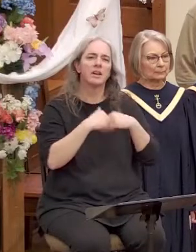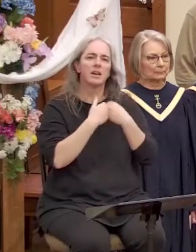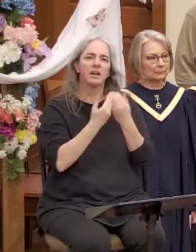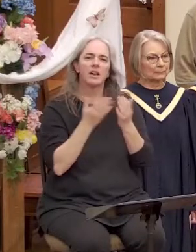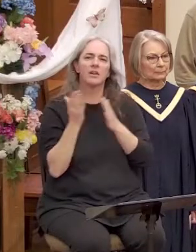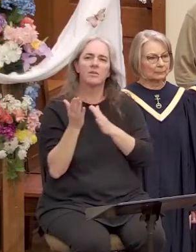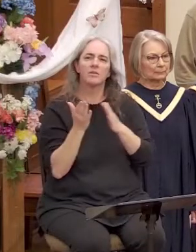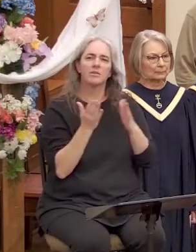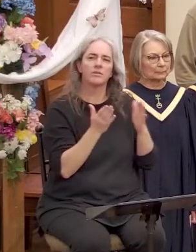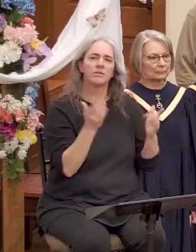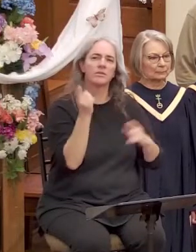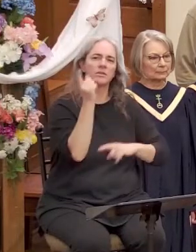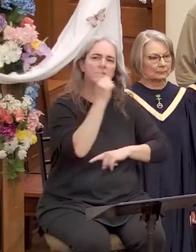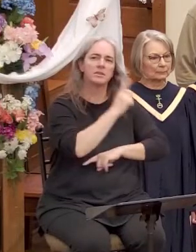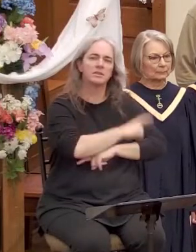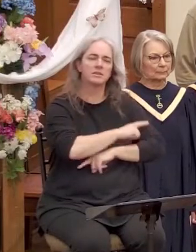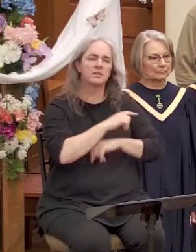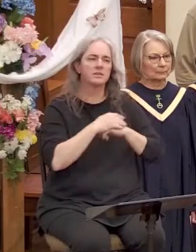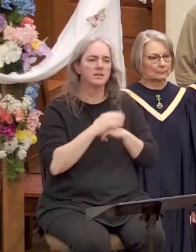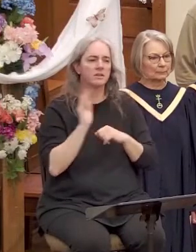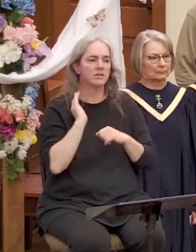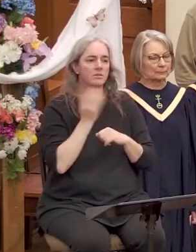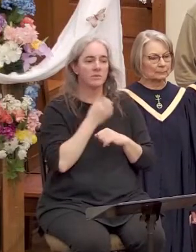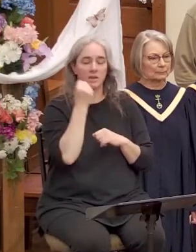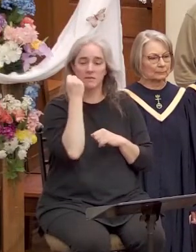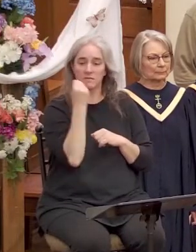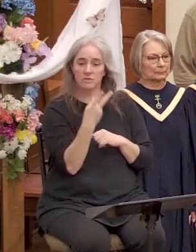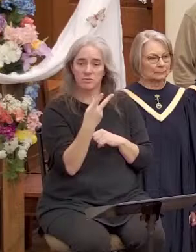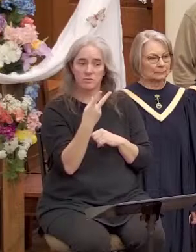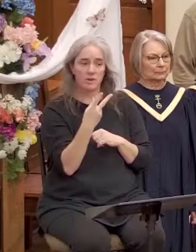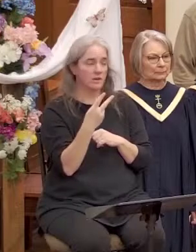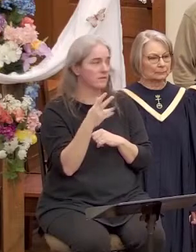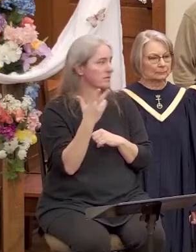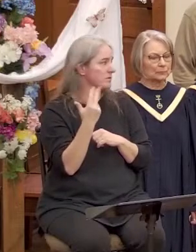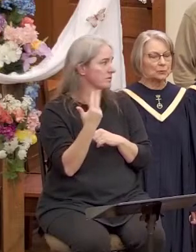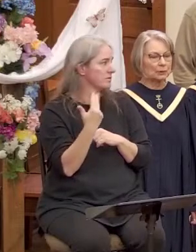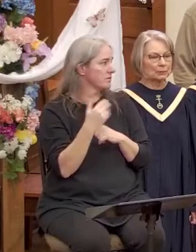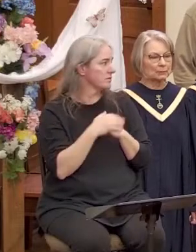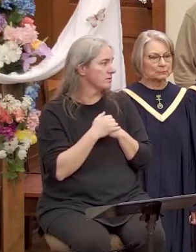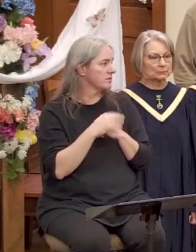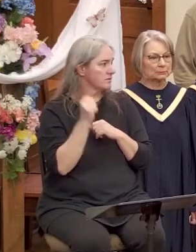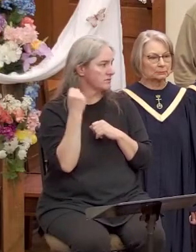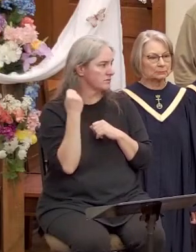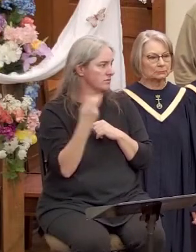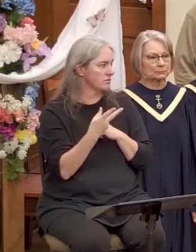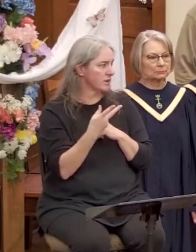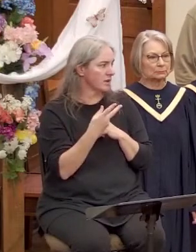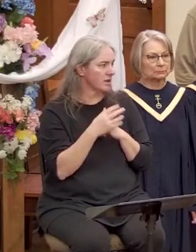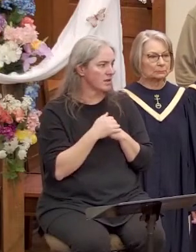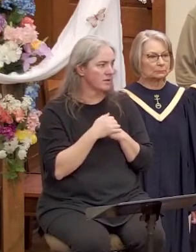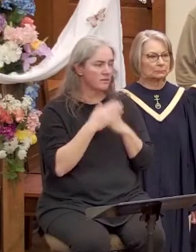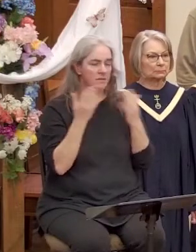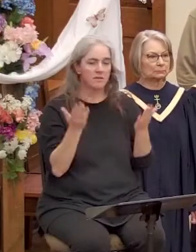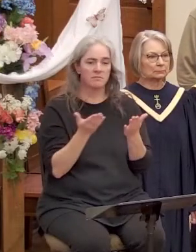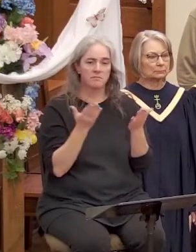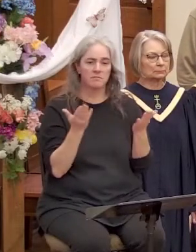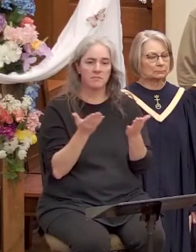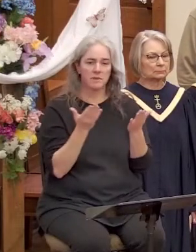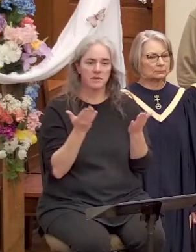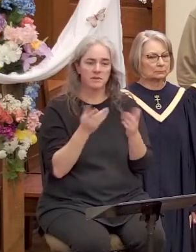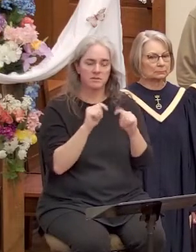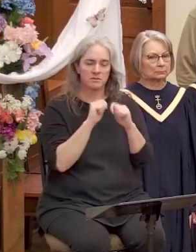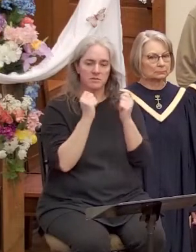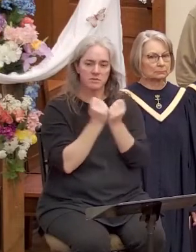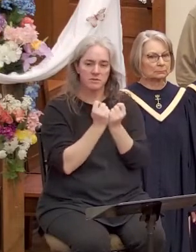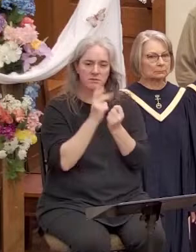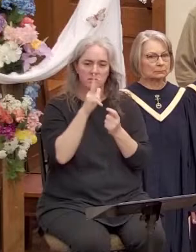today. We have 12 or 13? 12 ministry teams, and there's three